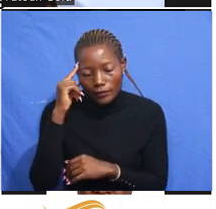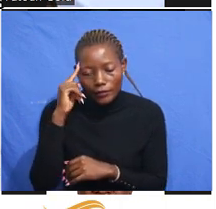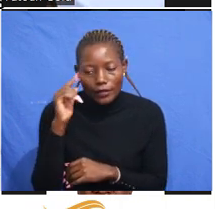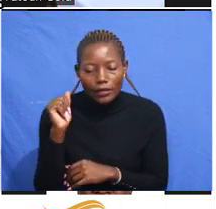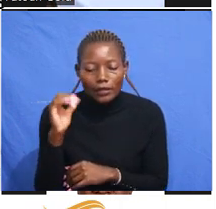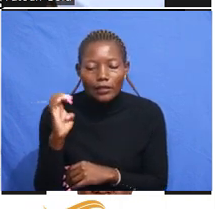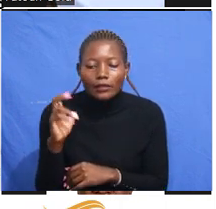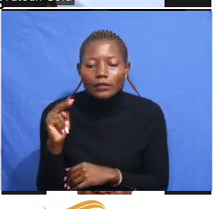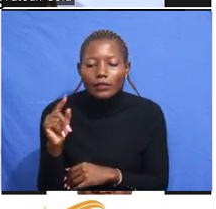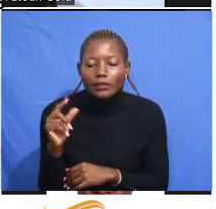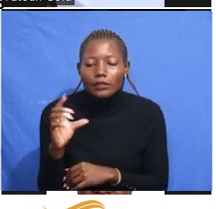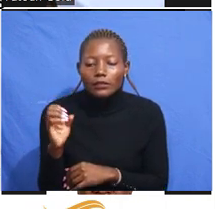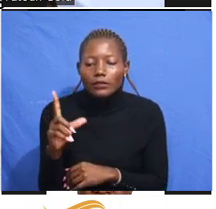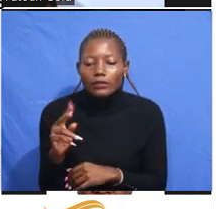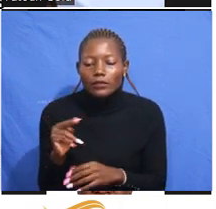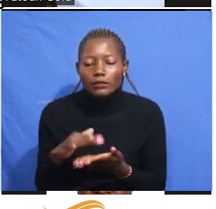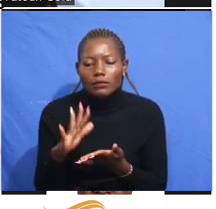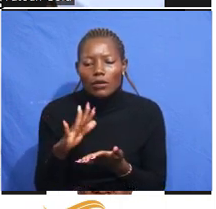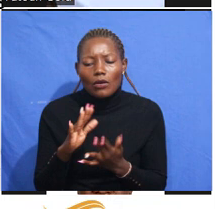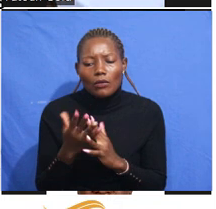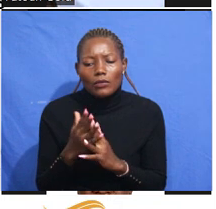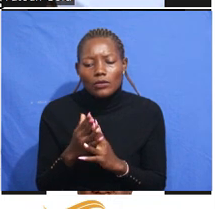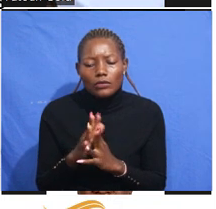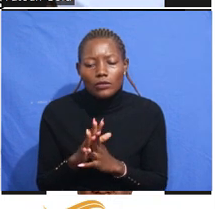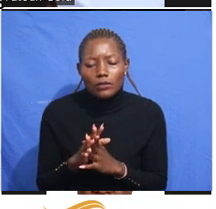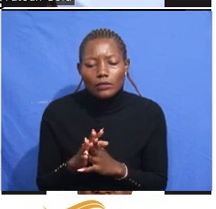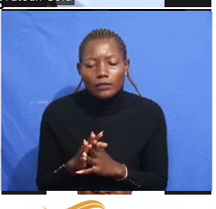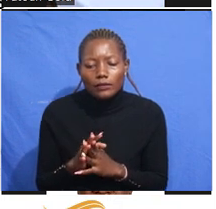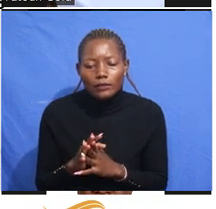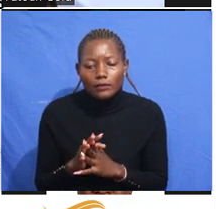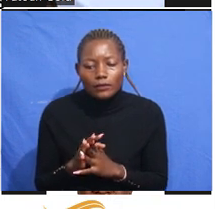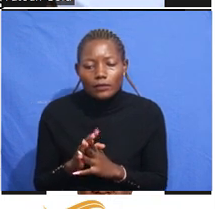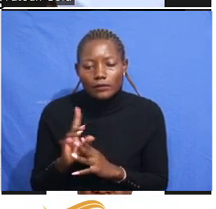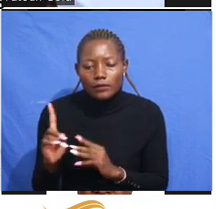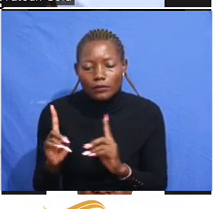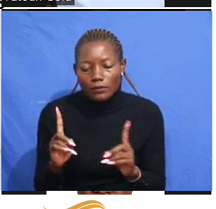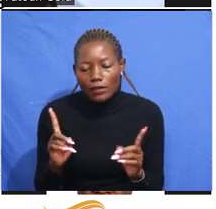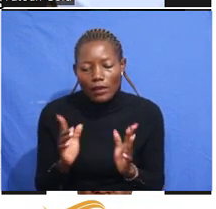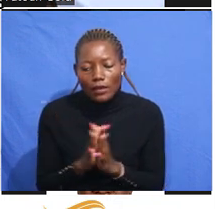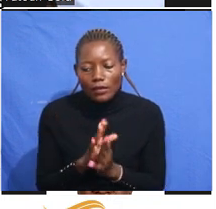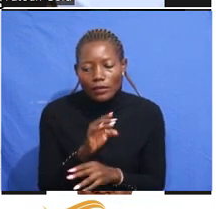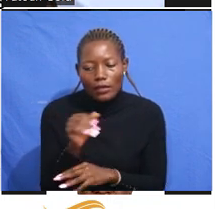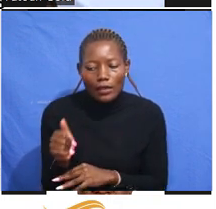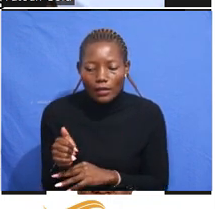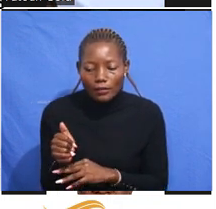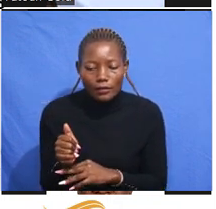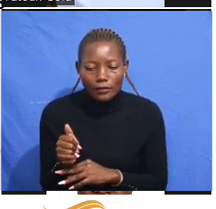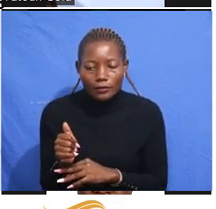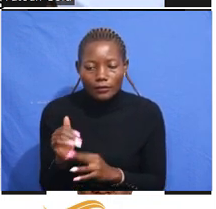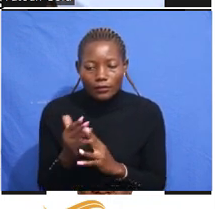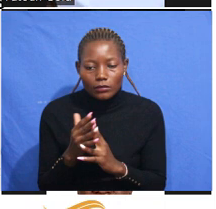mainly between neuron to neuron. Noradrenaline is between neuron to